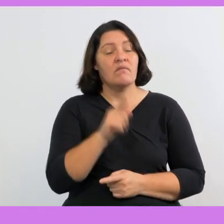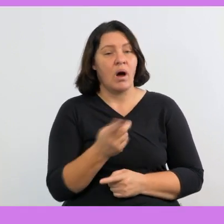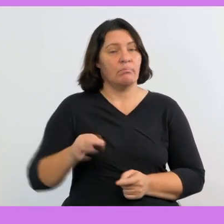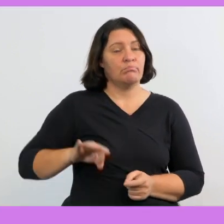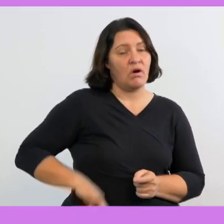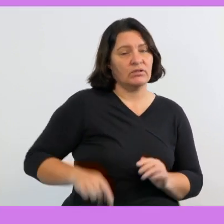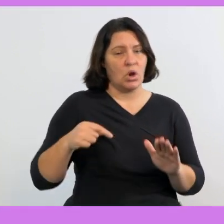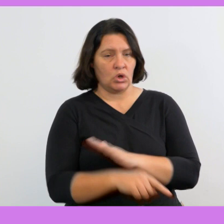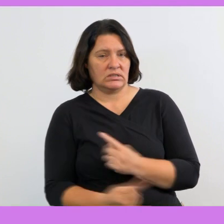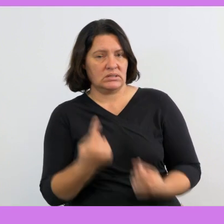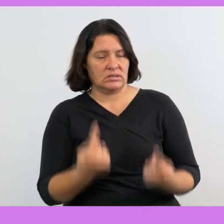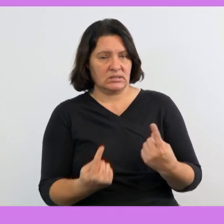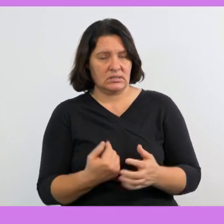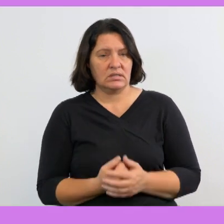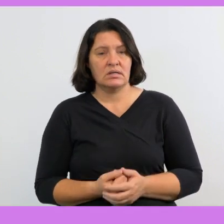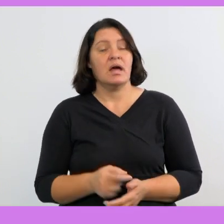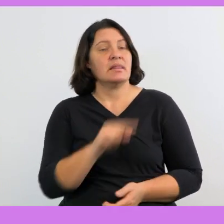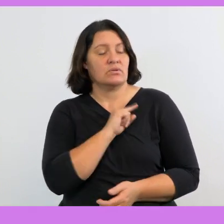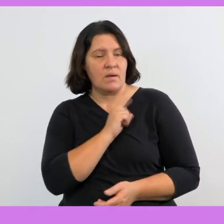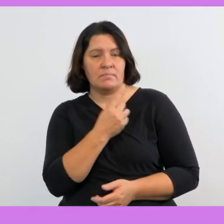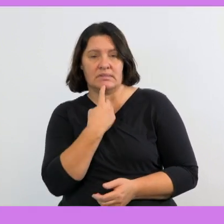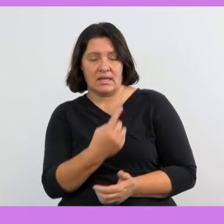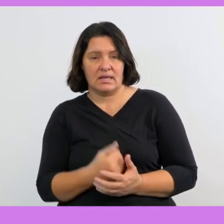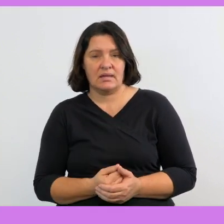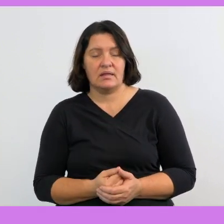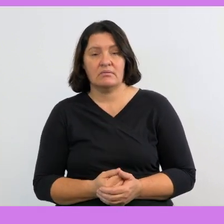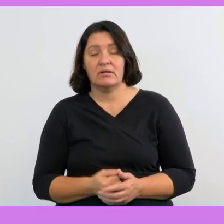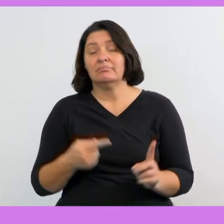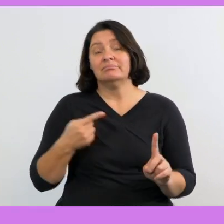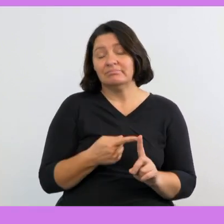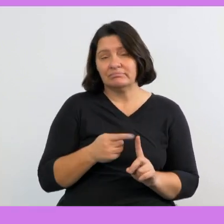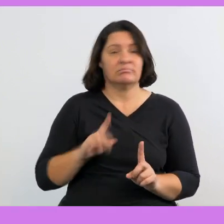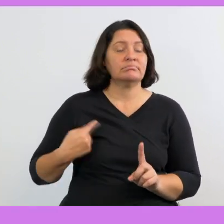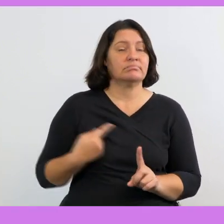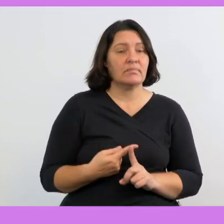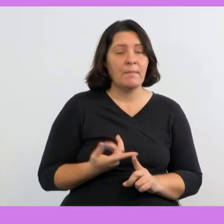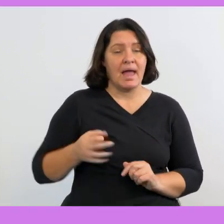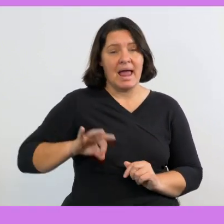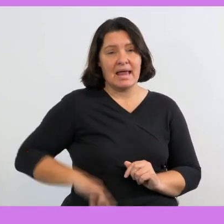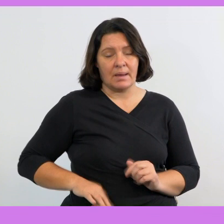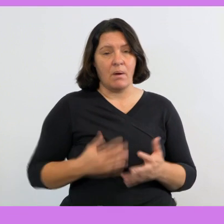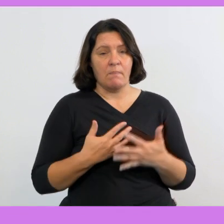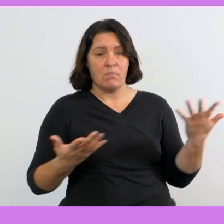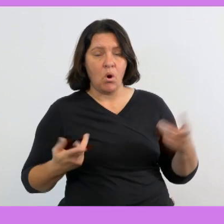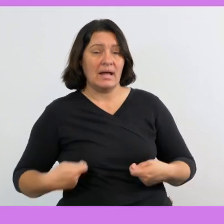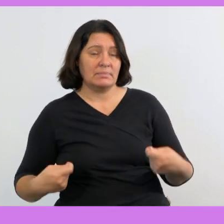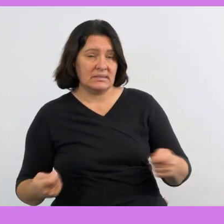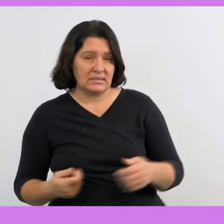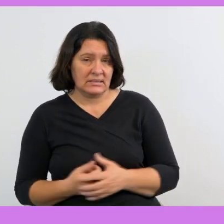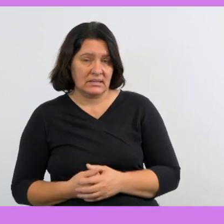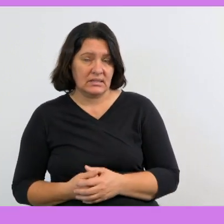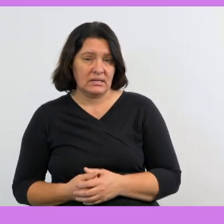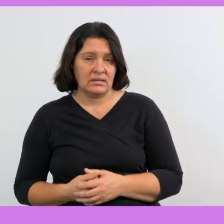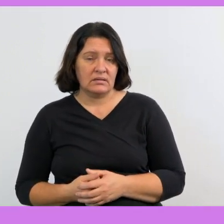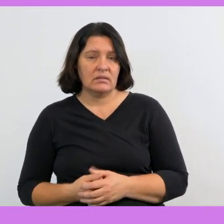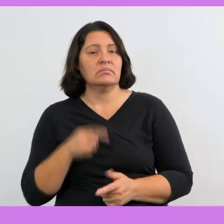6,400 rand. Right, so now it says indicate whether it is a profit or a loss.